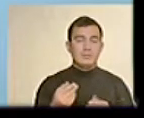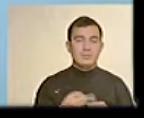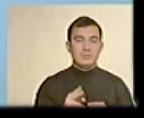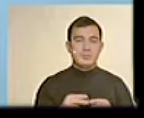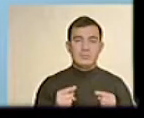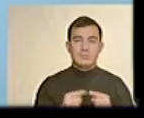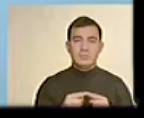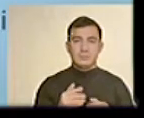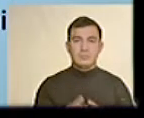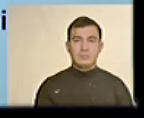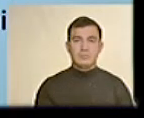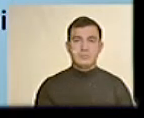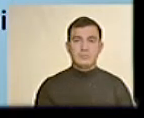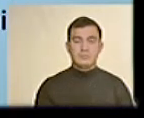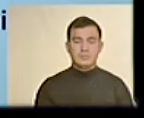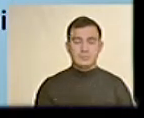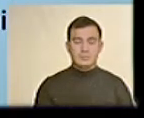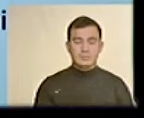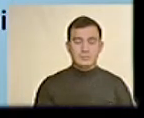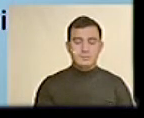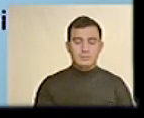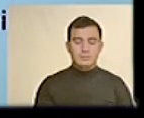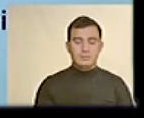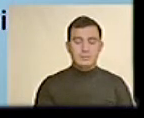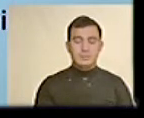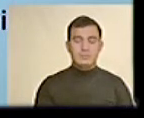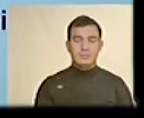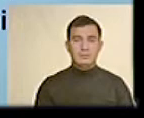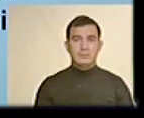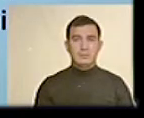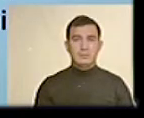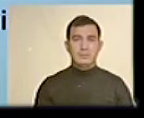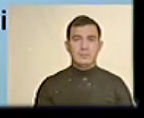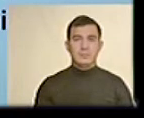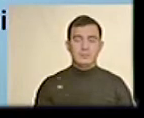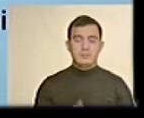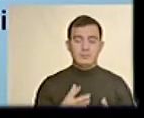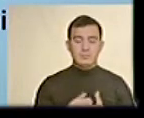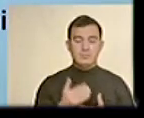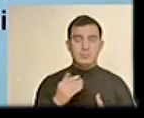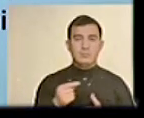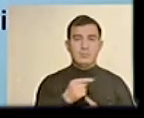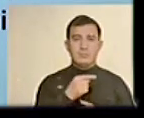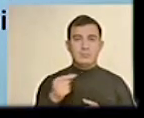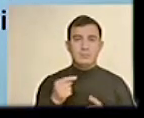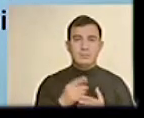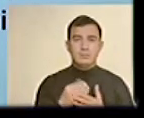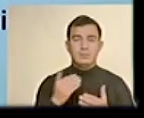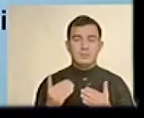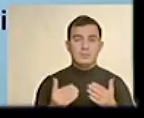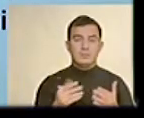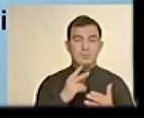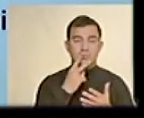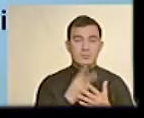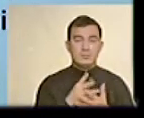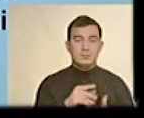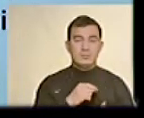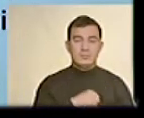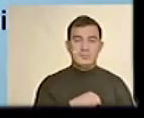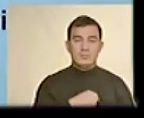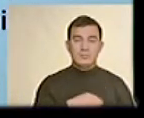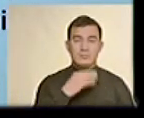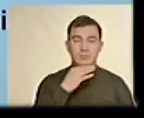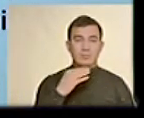teng. Misol ko'ramiz. Ya'ni ayirmani kvadratga oshiramiz. Ko'p xat shaklida